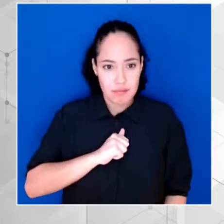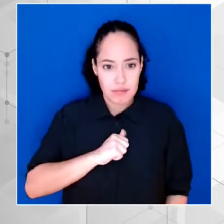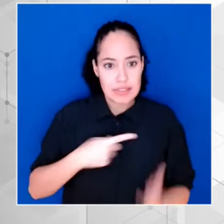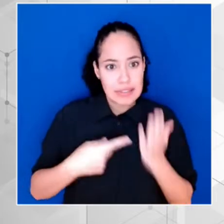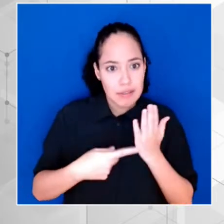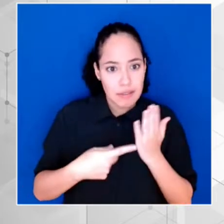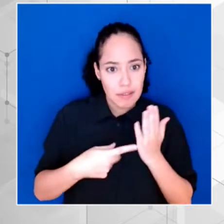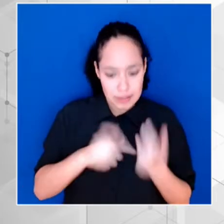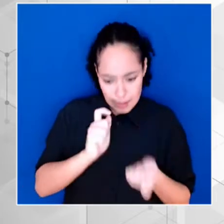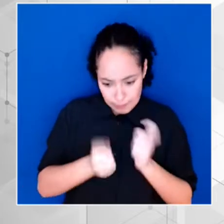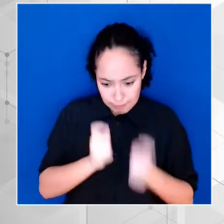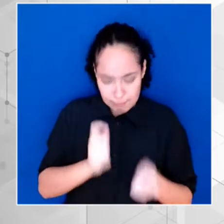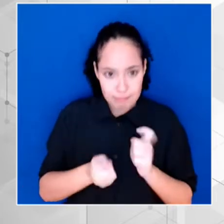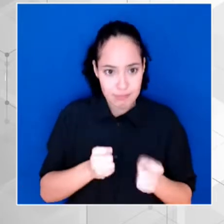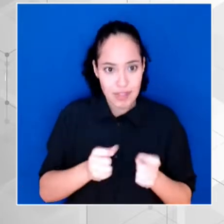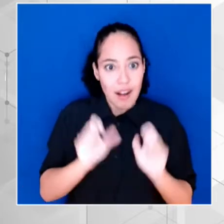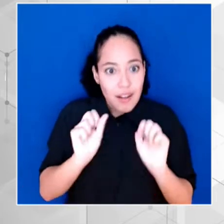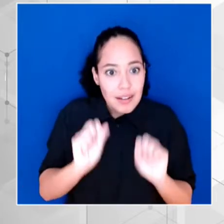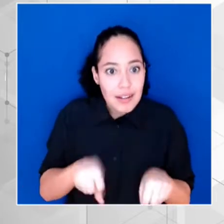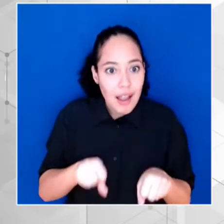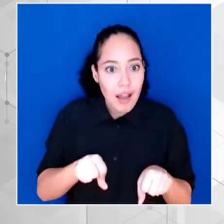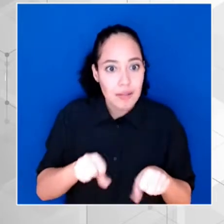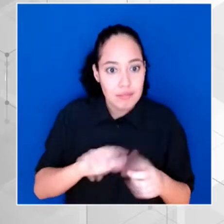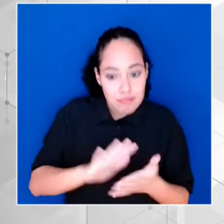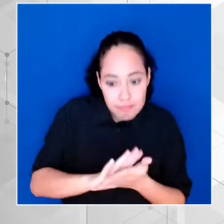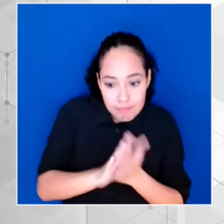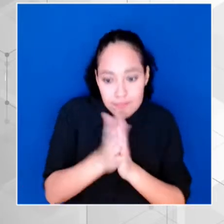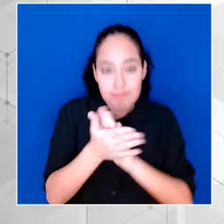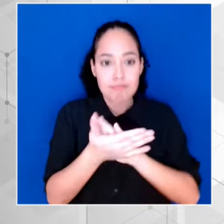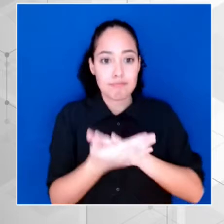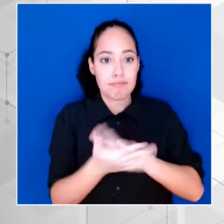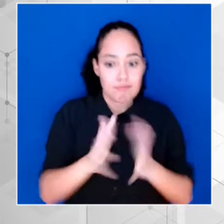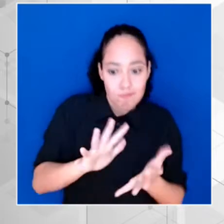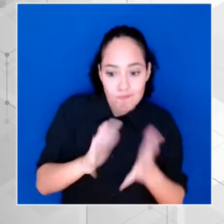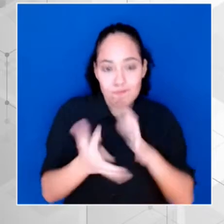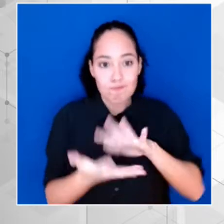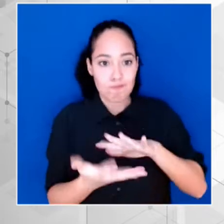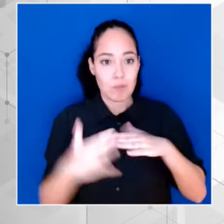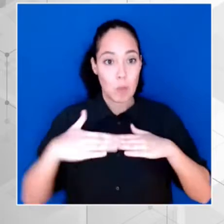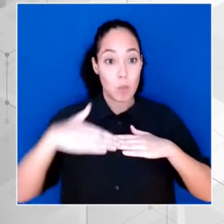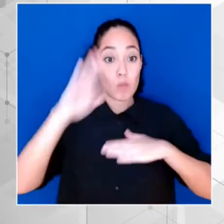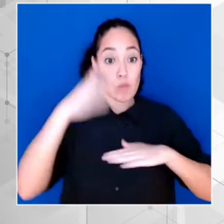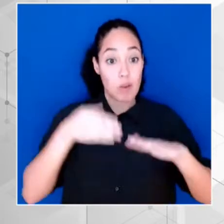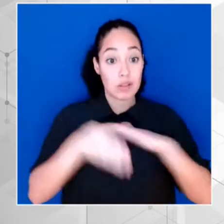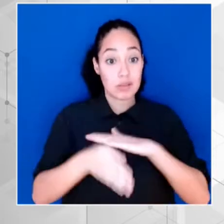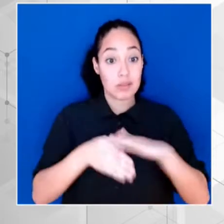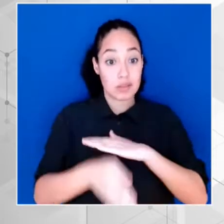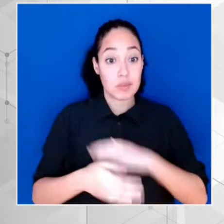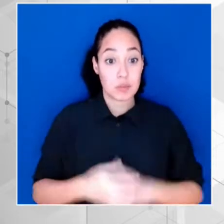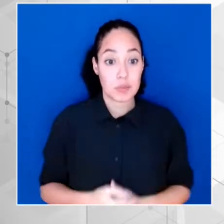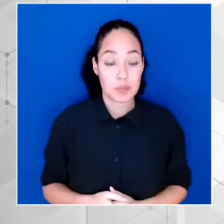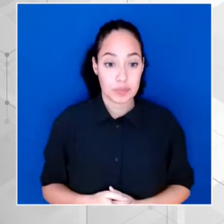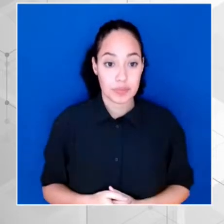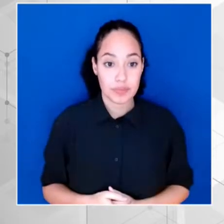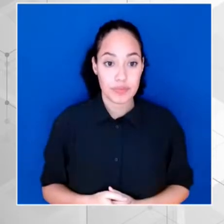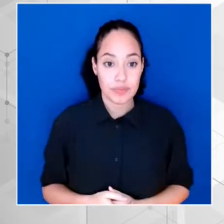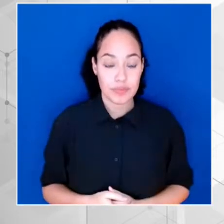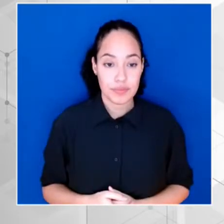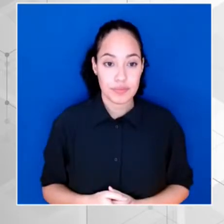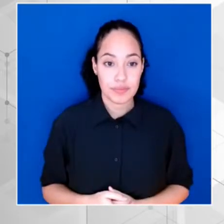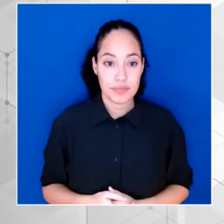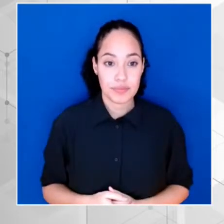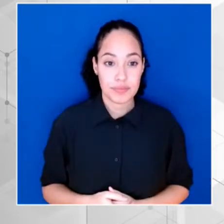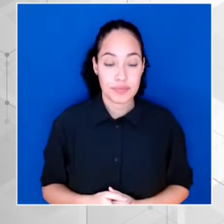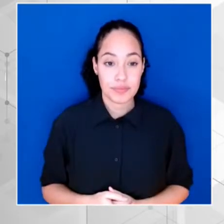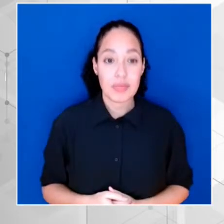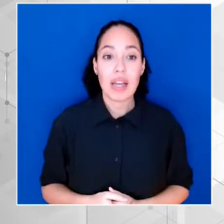to make my own work habits more inclusive, and I feel that each of us have a lot to learn. I'll also do my best to handle this topic objectively and try to be